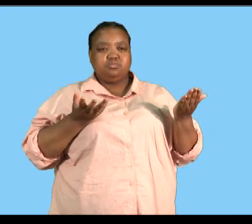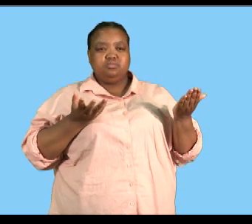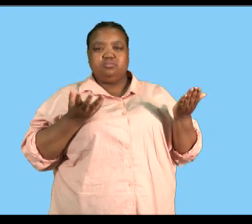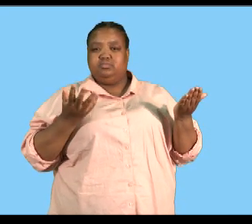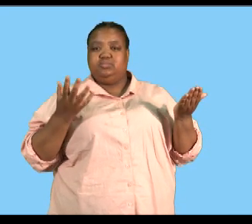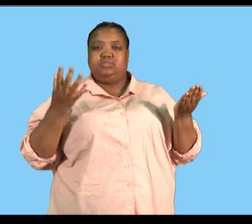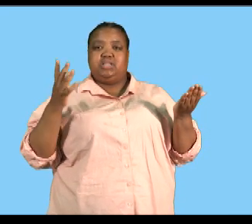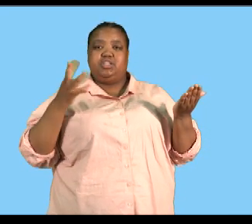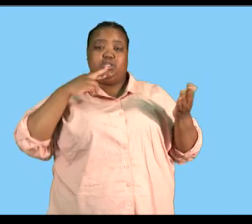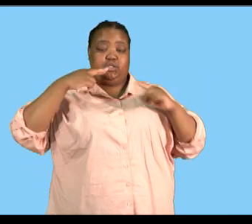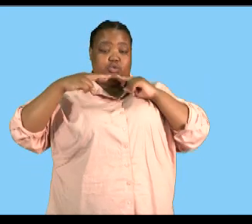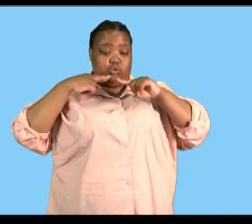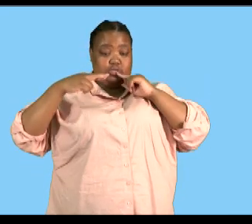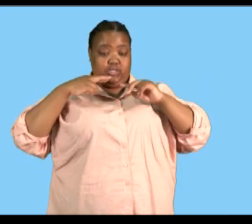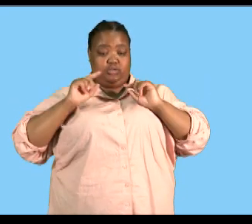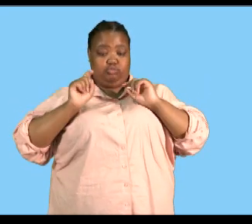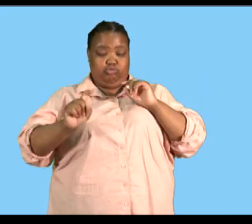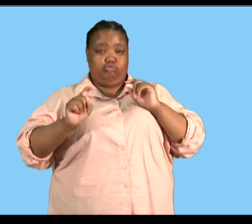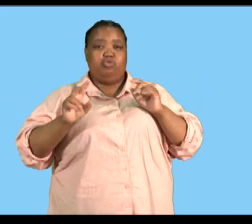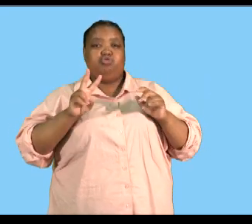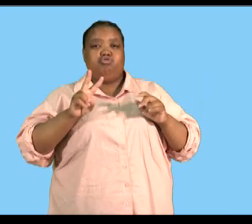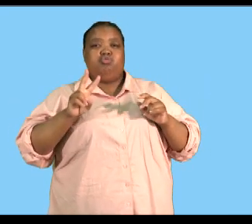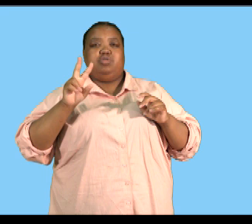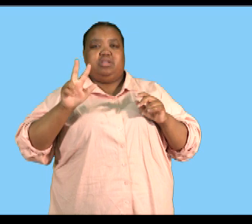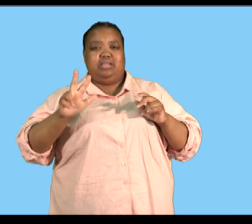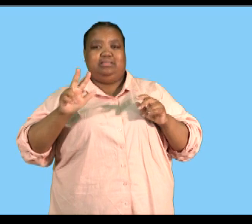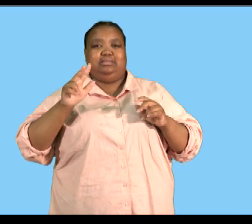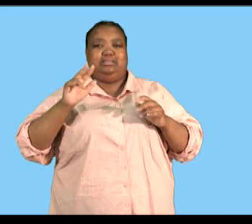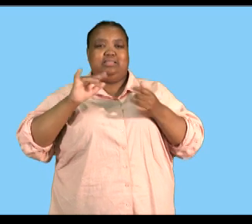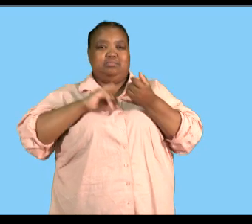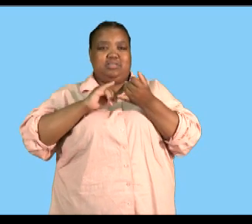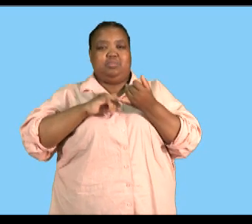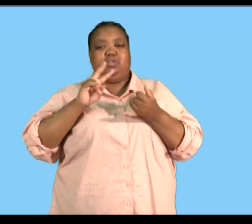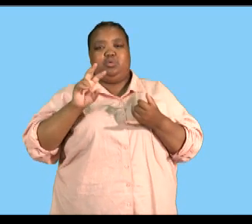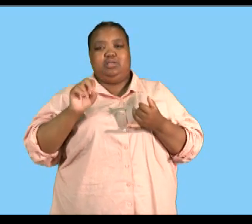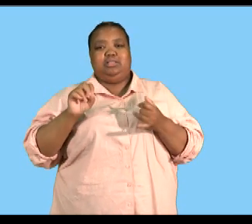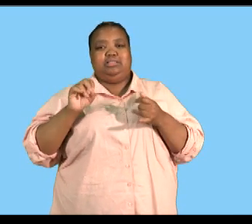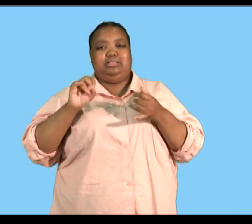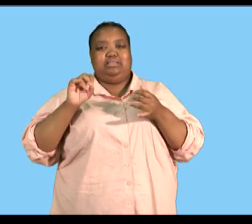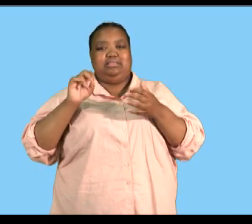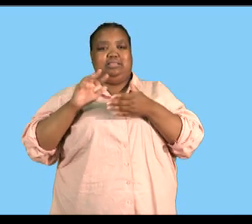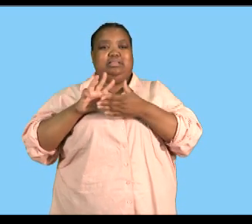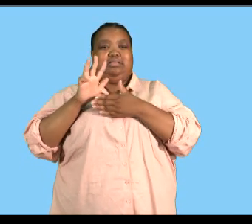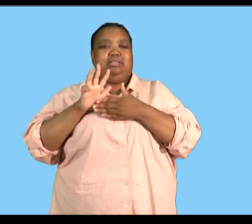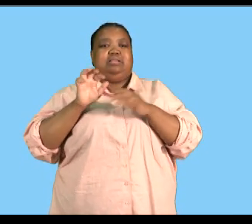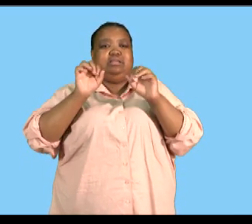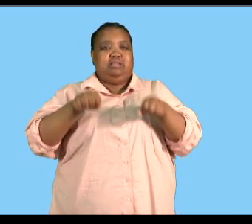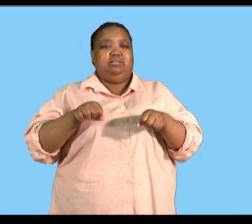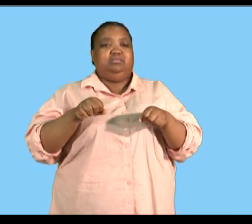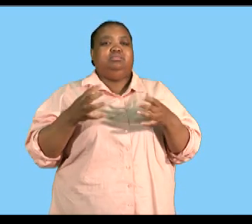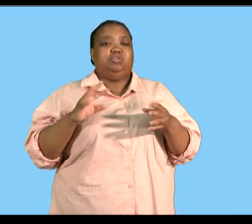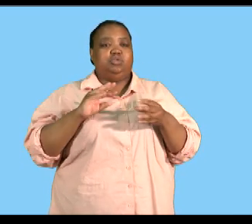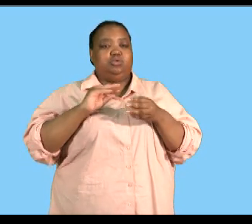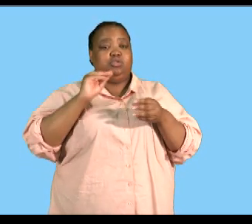the 28th of September 2019, and these are the items and the prices that they bought, and